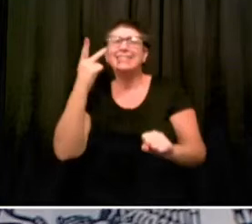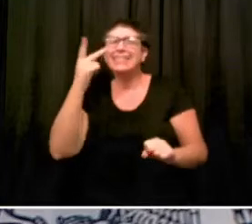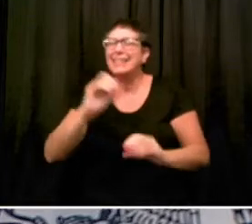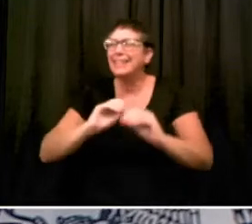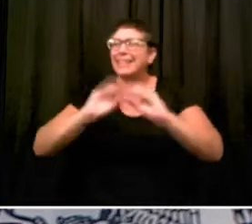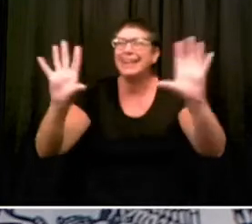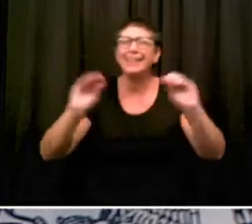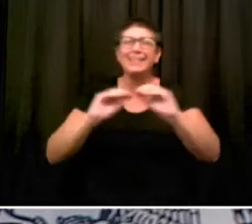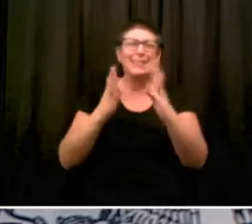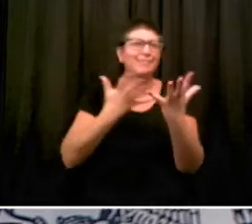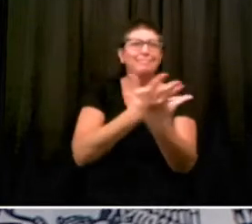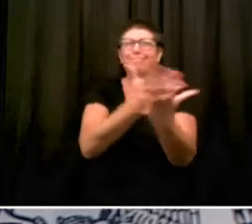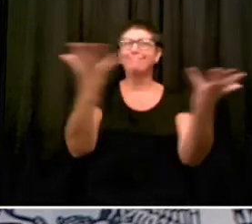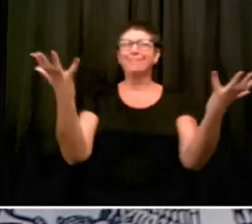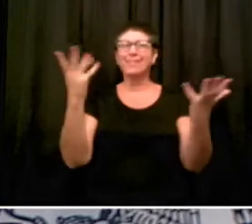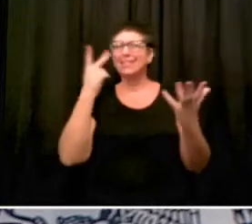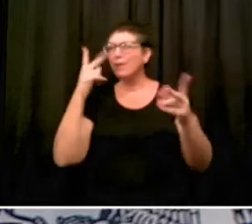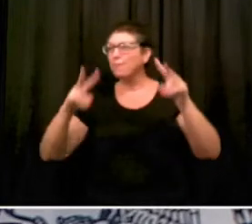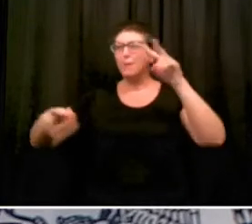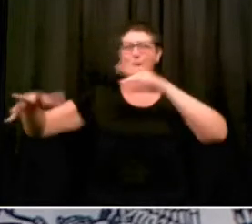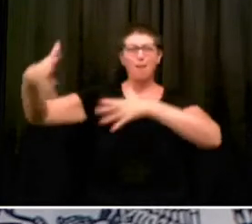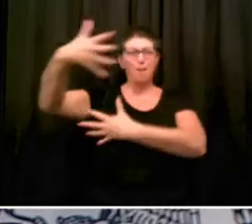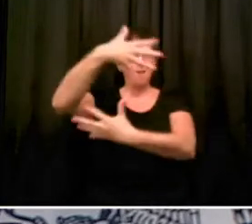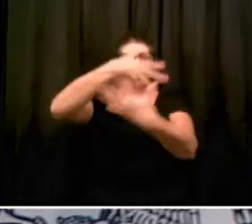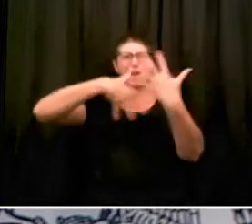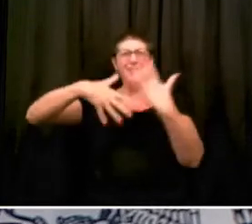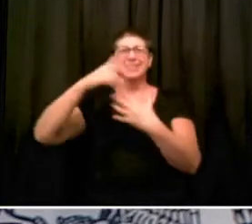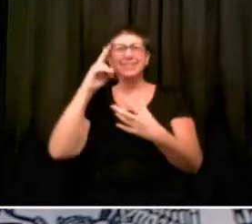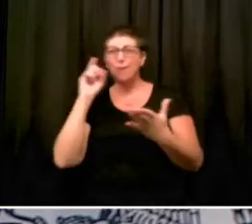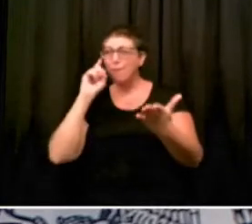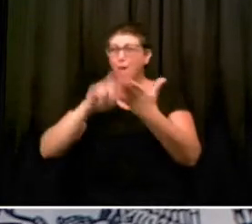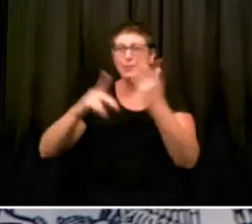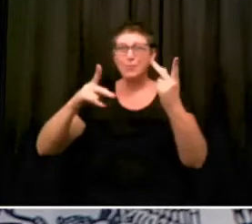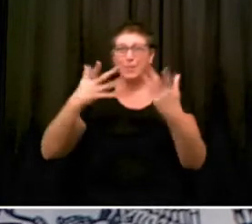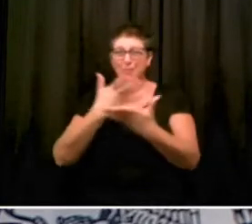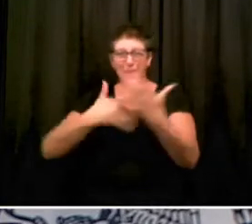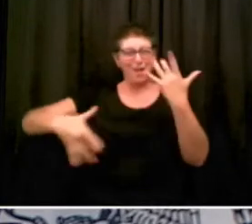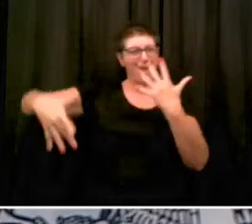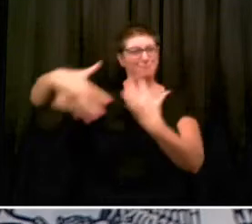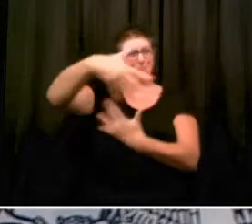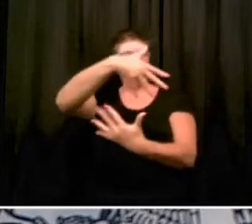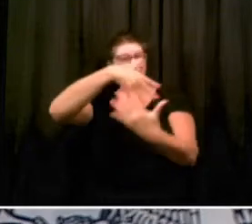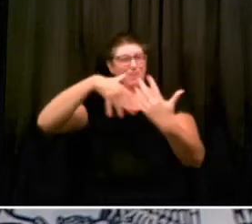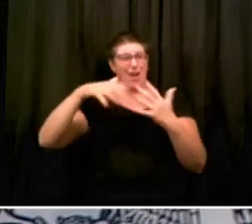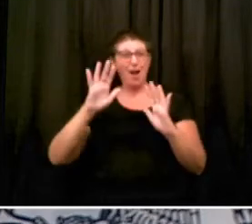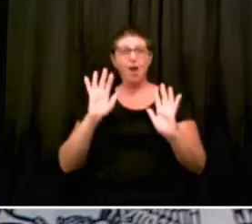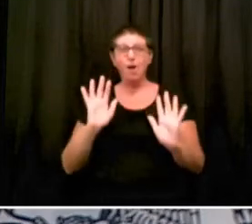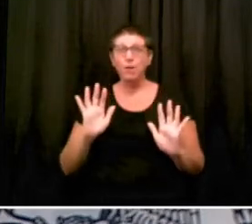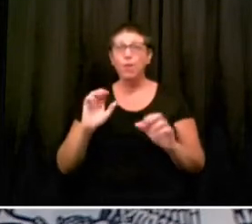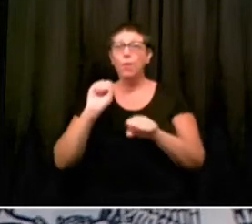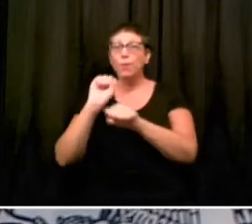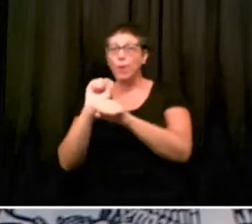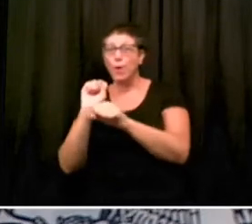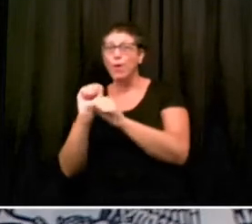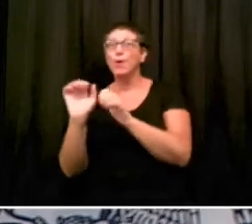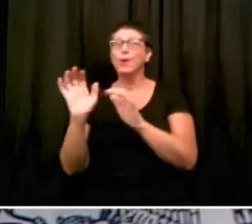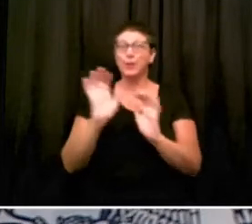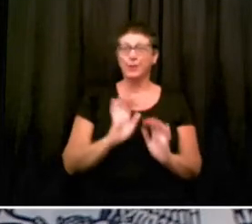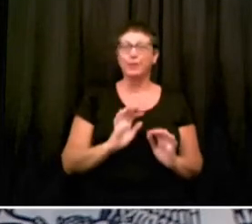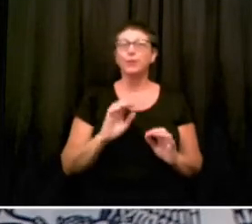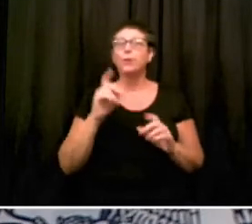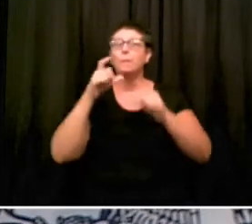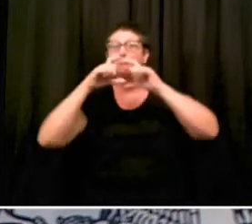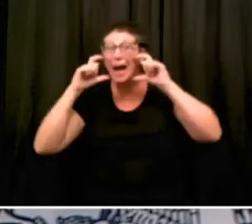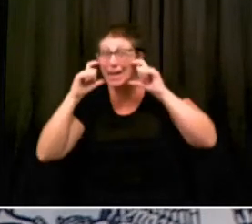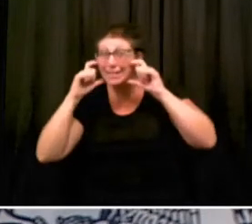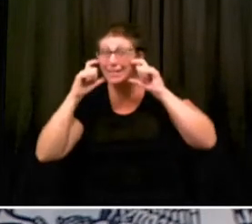there starting to reestablish the life of this city. You can see people doing the right thing to make us healthier and safer. And